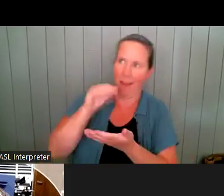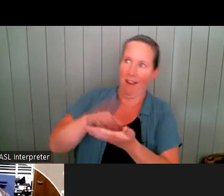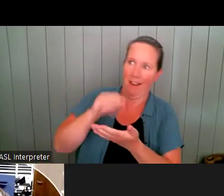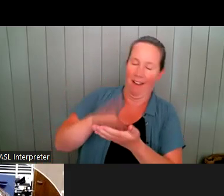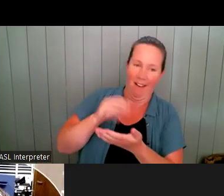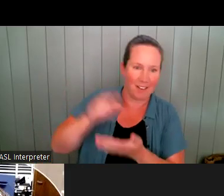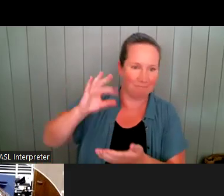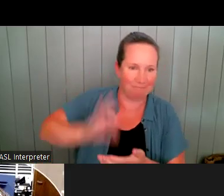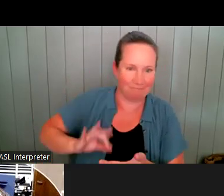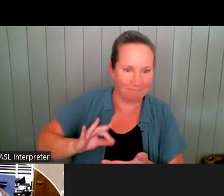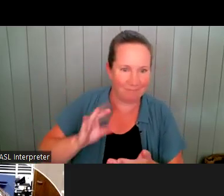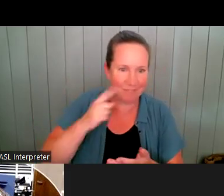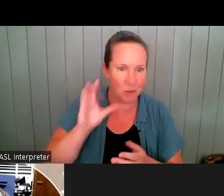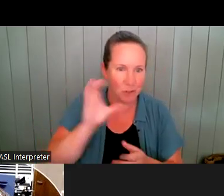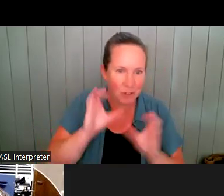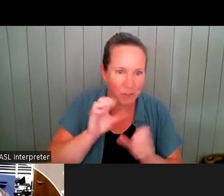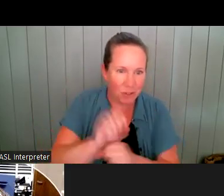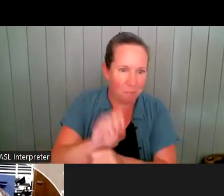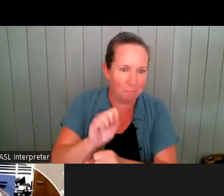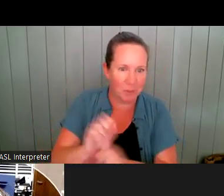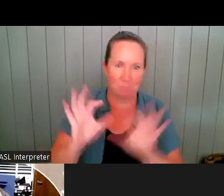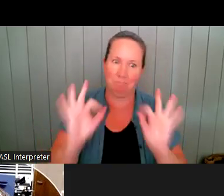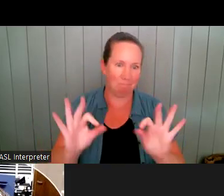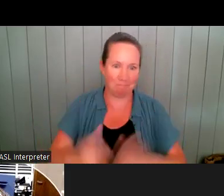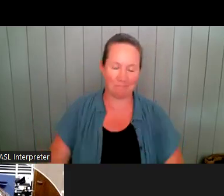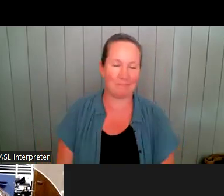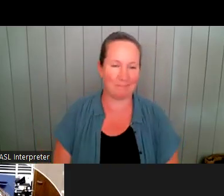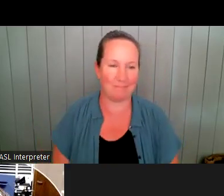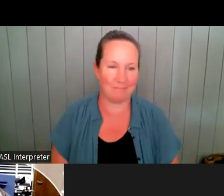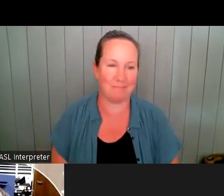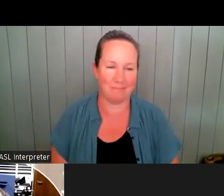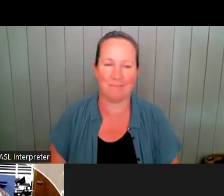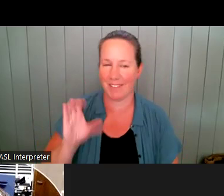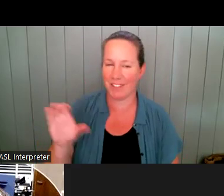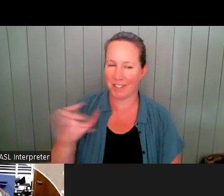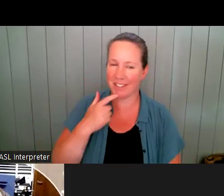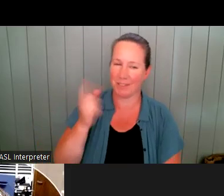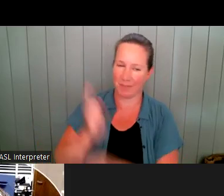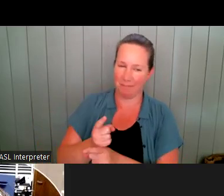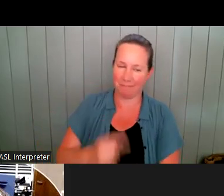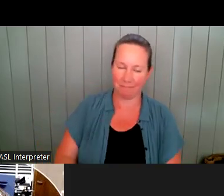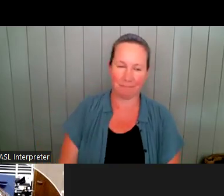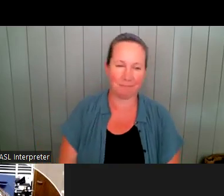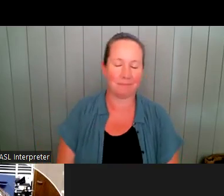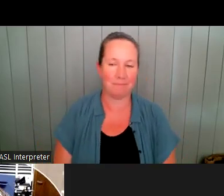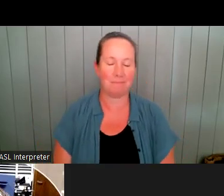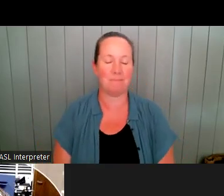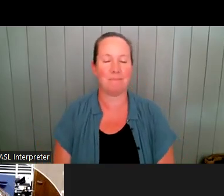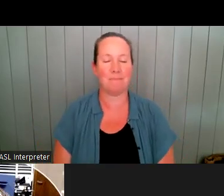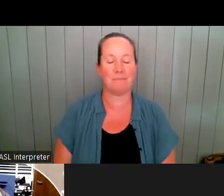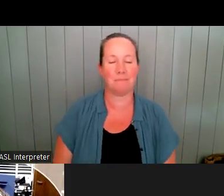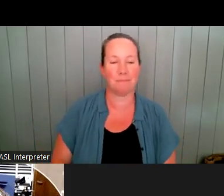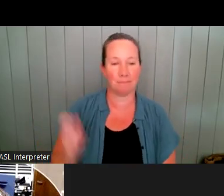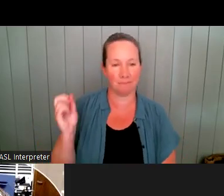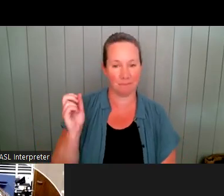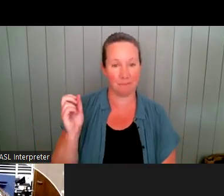work. So All right. Excellent. Yep, you're so correct. So there is a link to the website, and